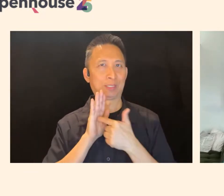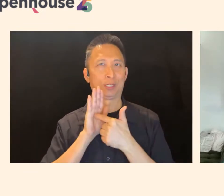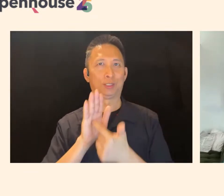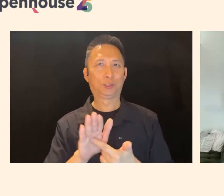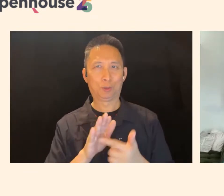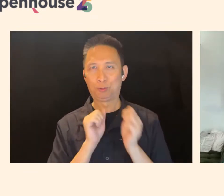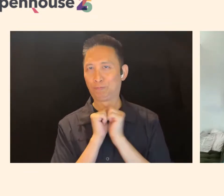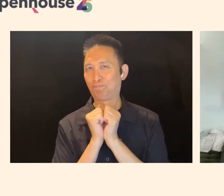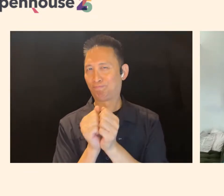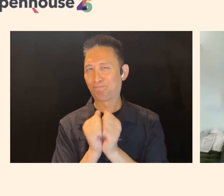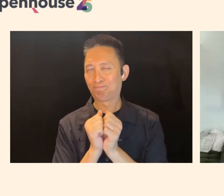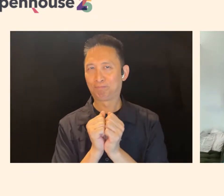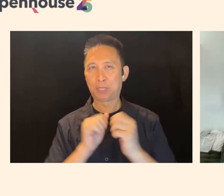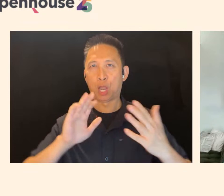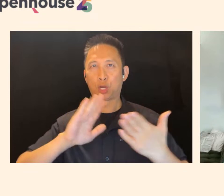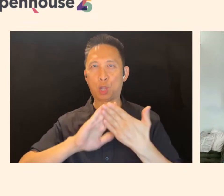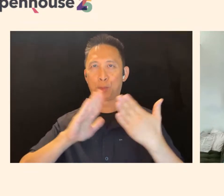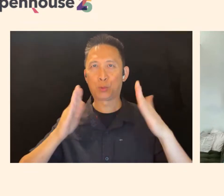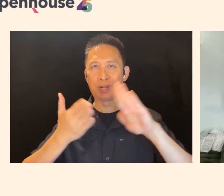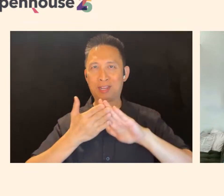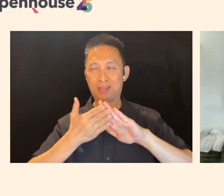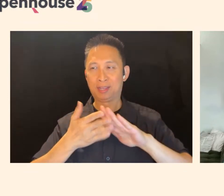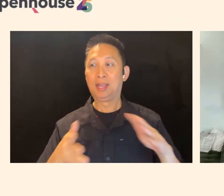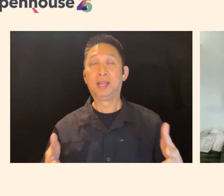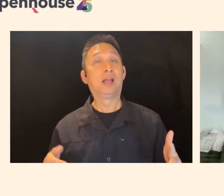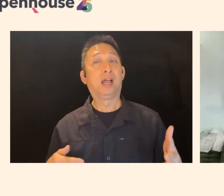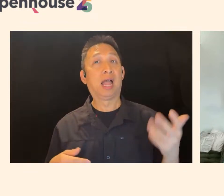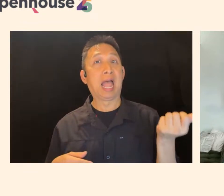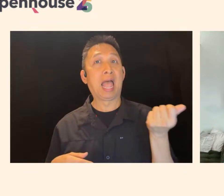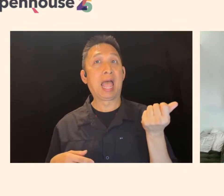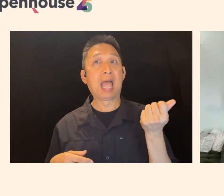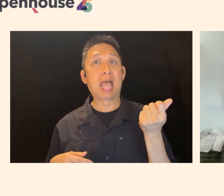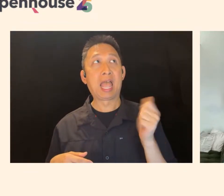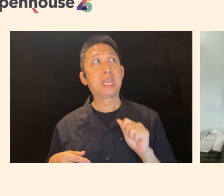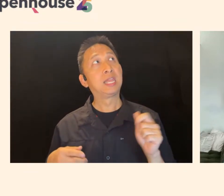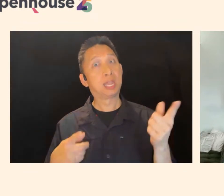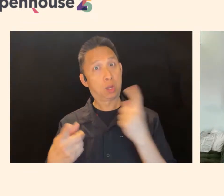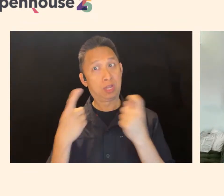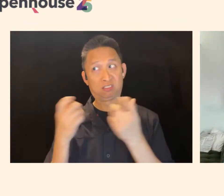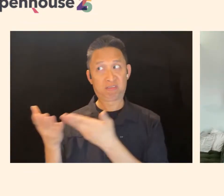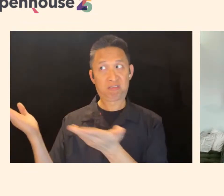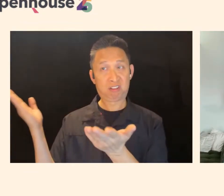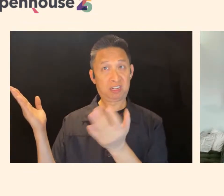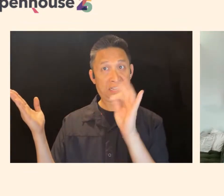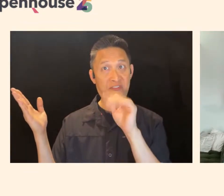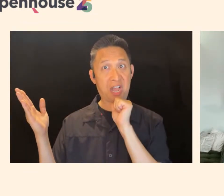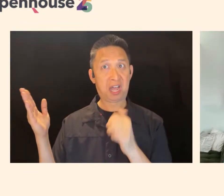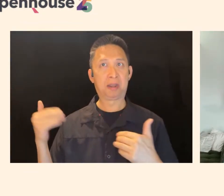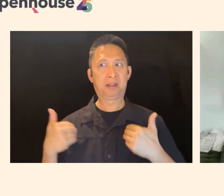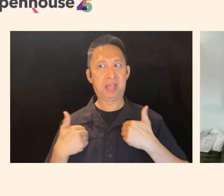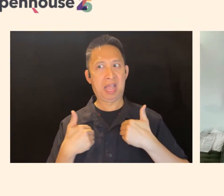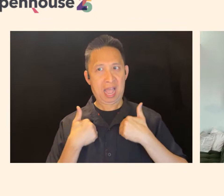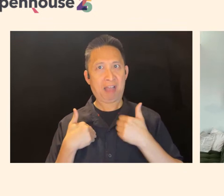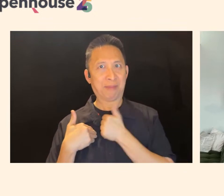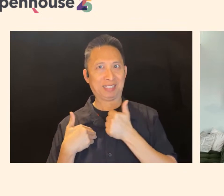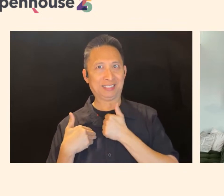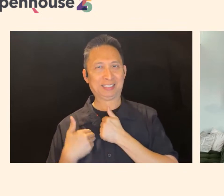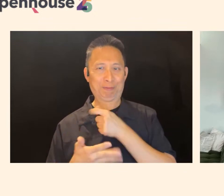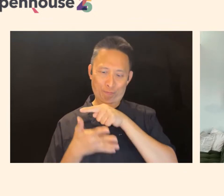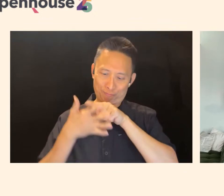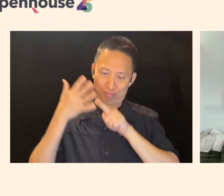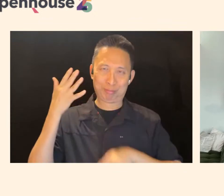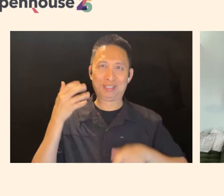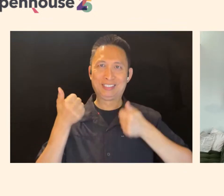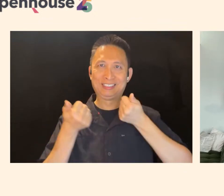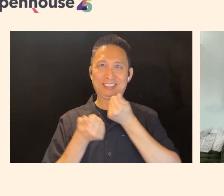And let's see if there are any questions. And I actually have a bunch of my own. So I'm happy to